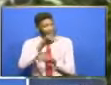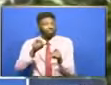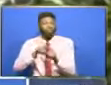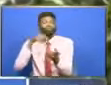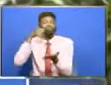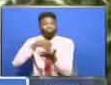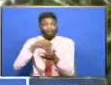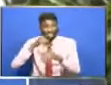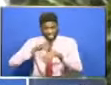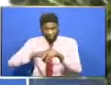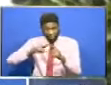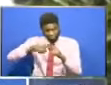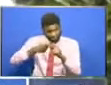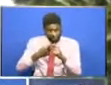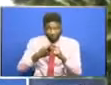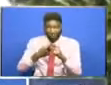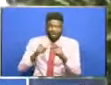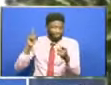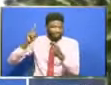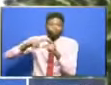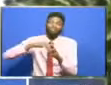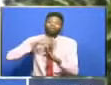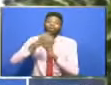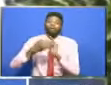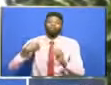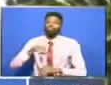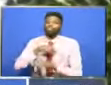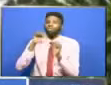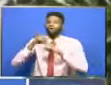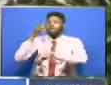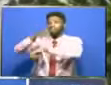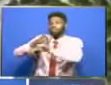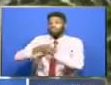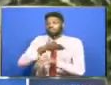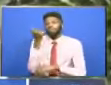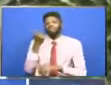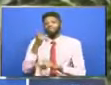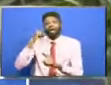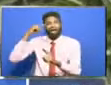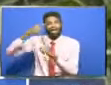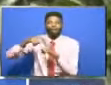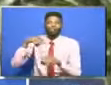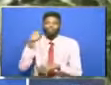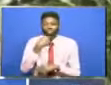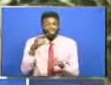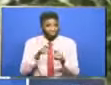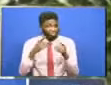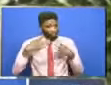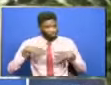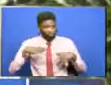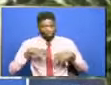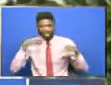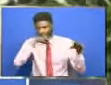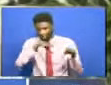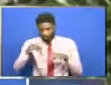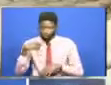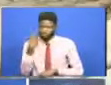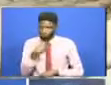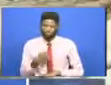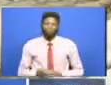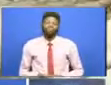from the beginning to the last minute, so that we also advise them who are the right people to be targeted and who are the people who are suffering for that